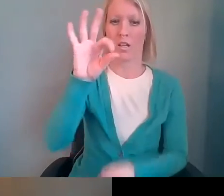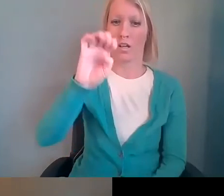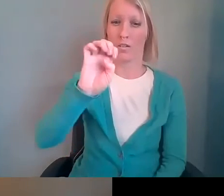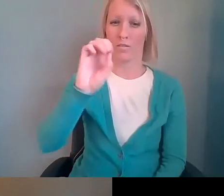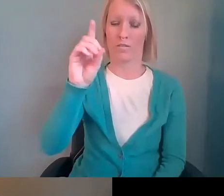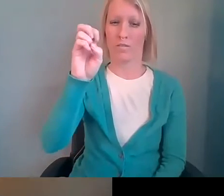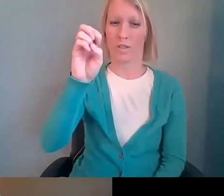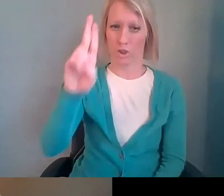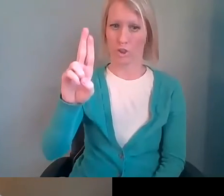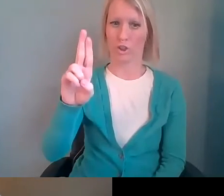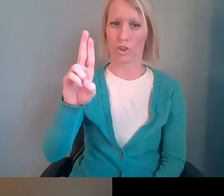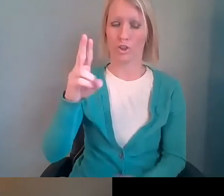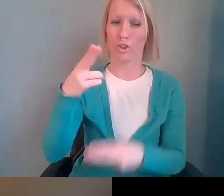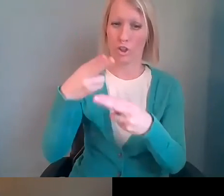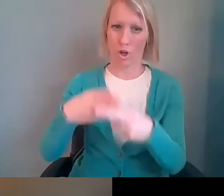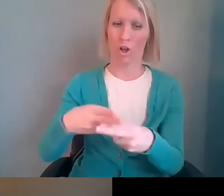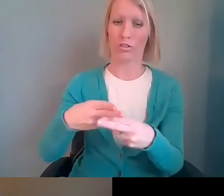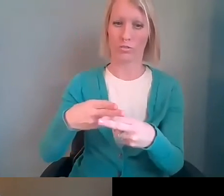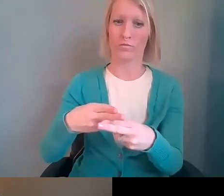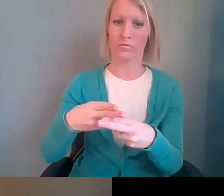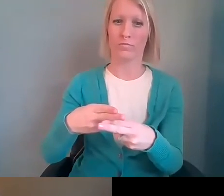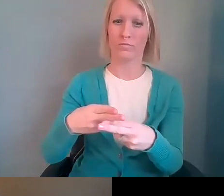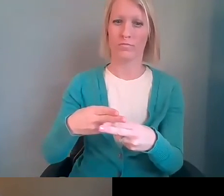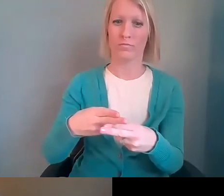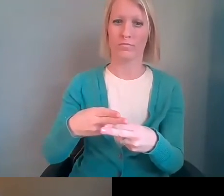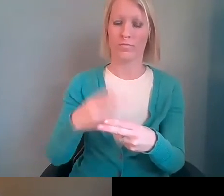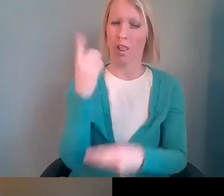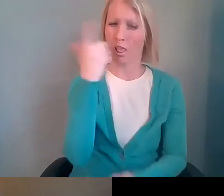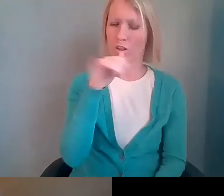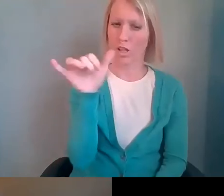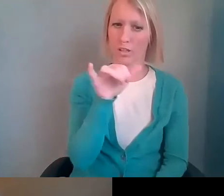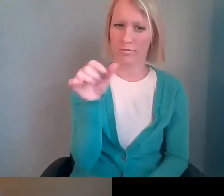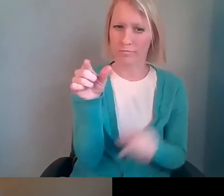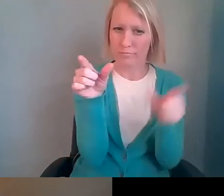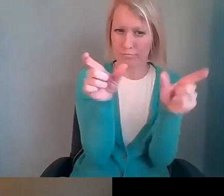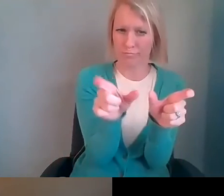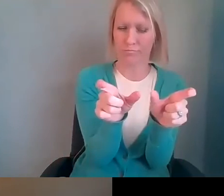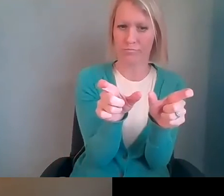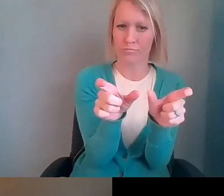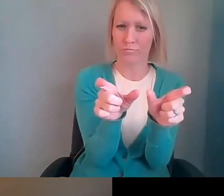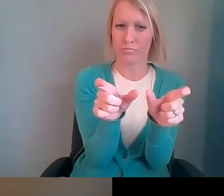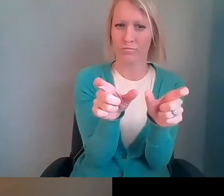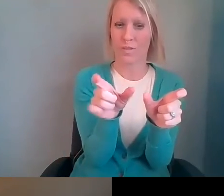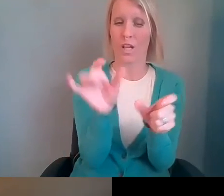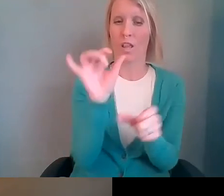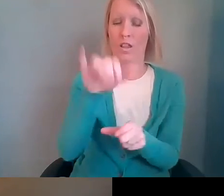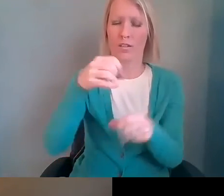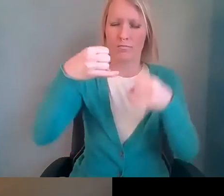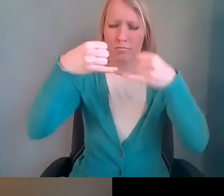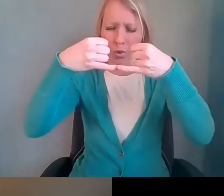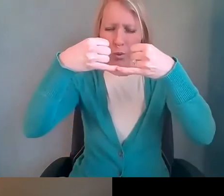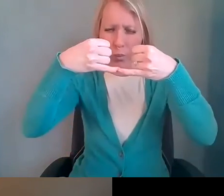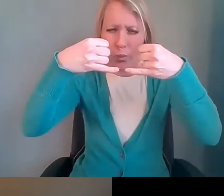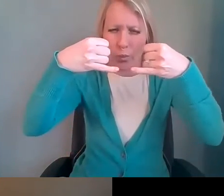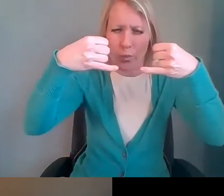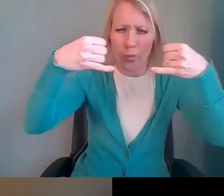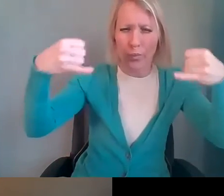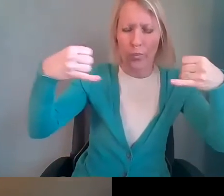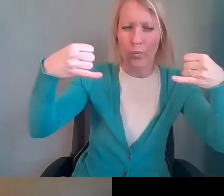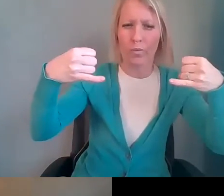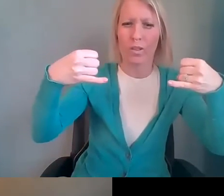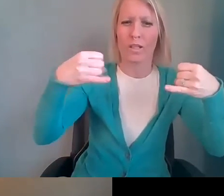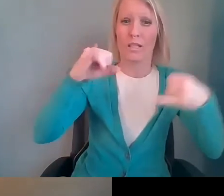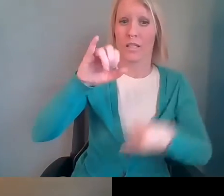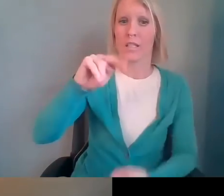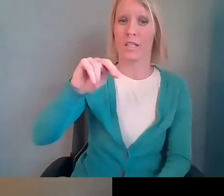Okay, it's a feeder, and it's a real thin line, goes right down the middle of it, and that's where the ink flows. And then this